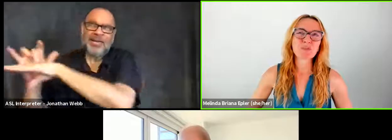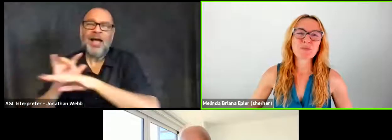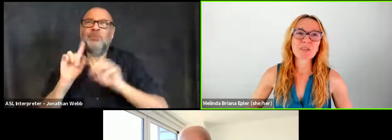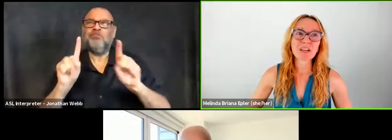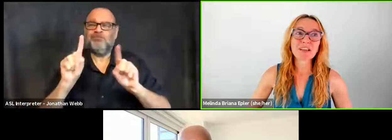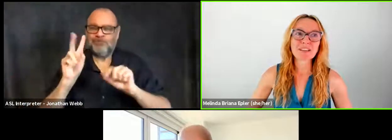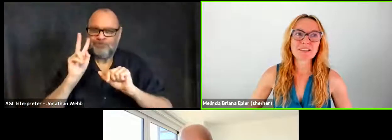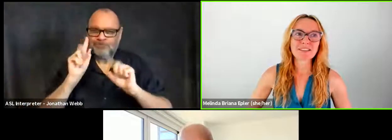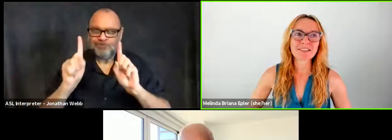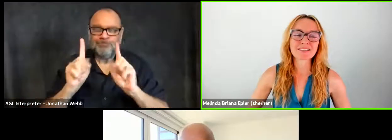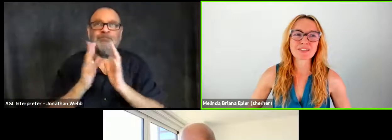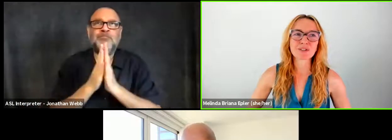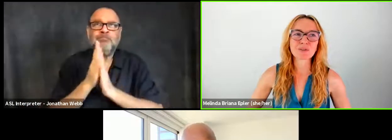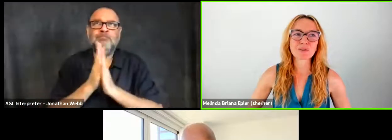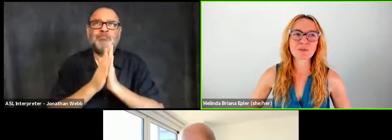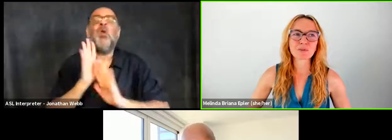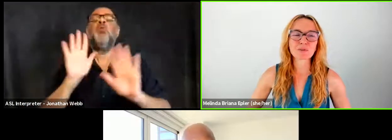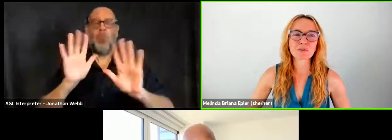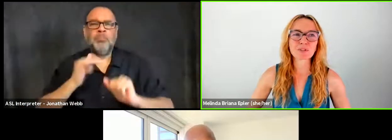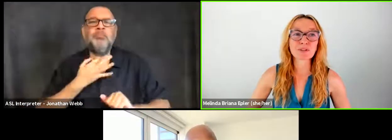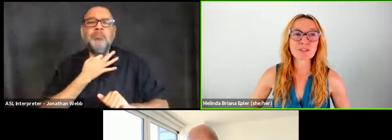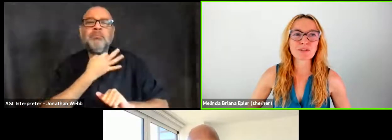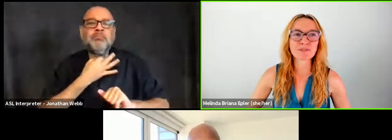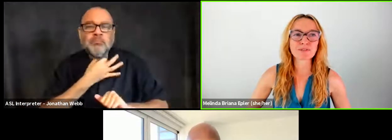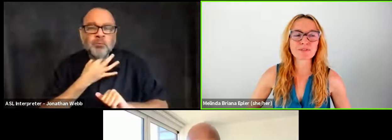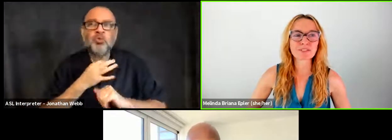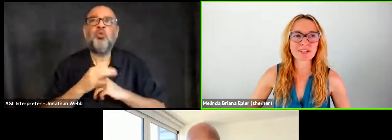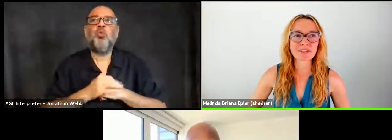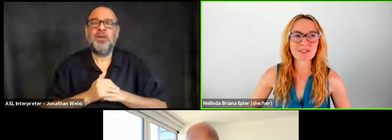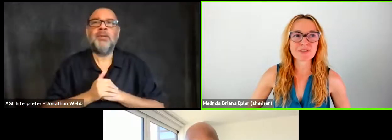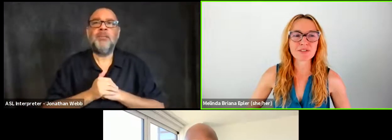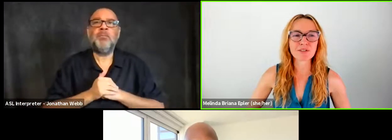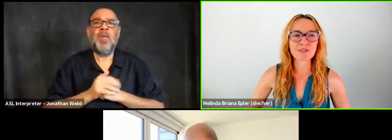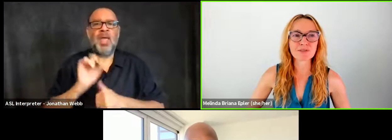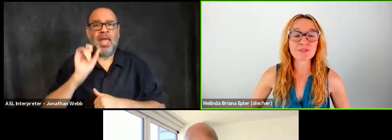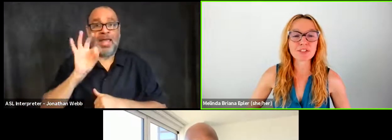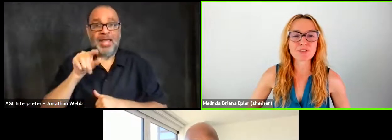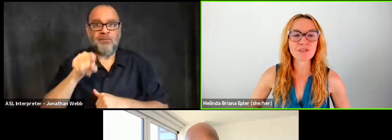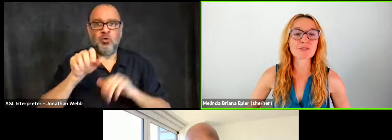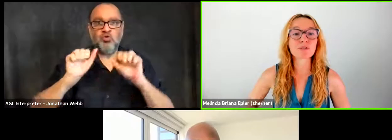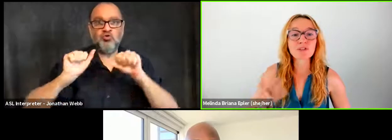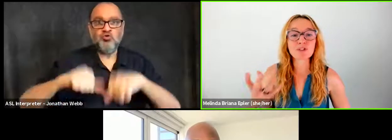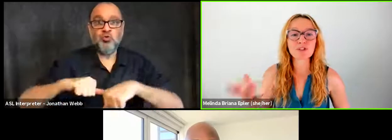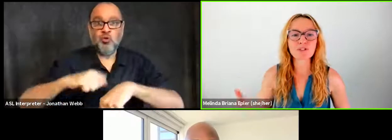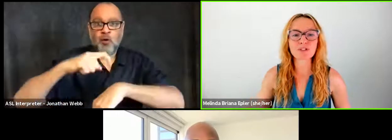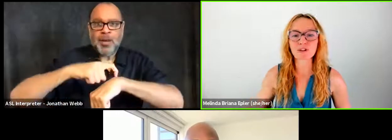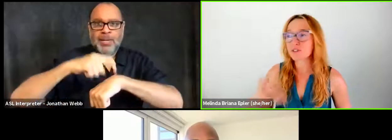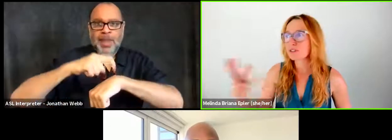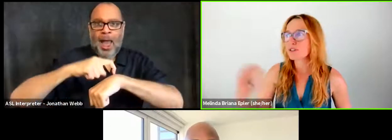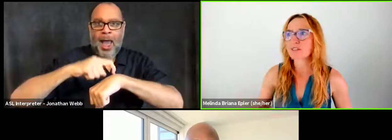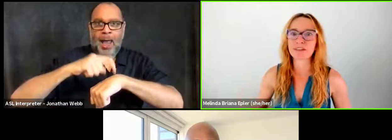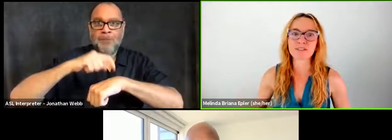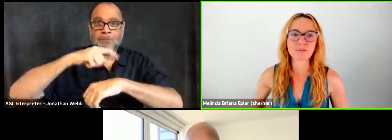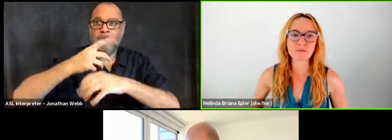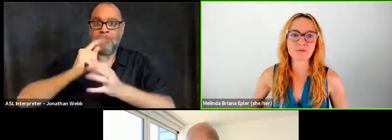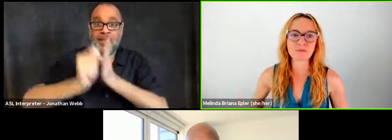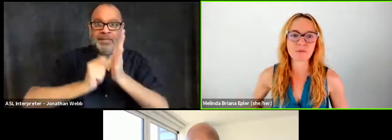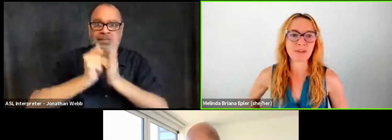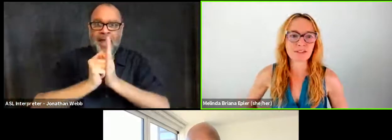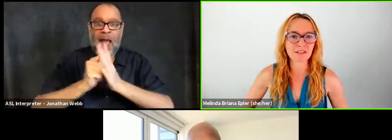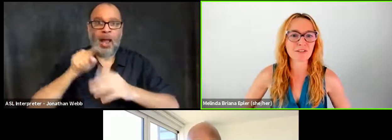What would you say to yourself 10 years ago, 15 years ago, the version of yourself? Because there's a lot